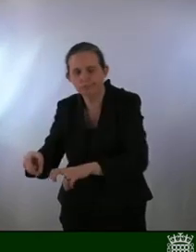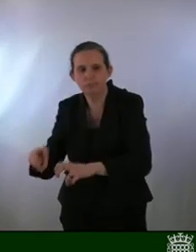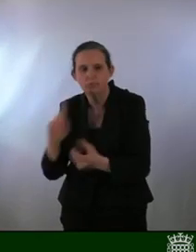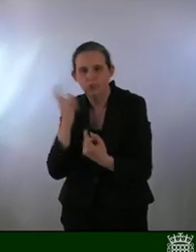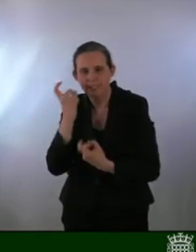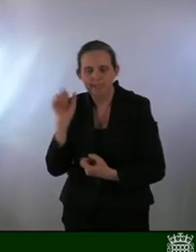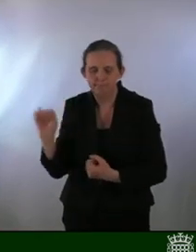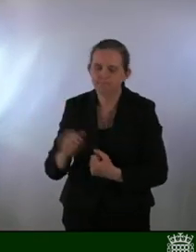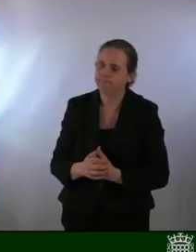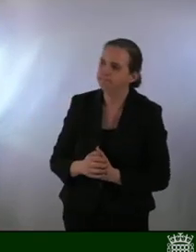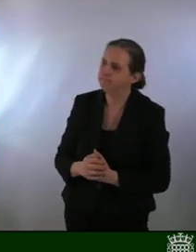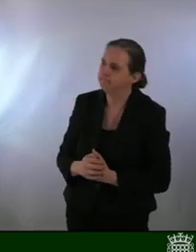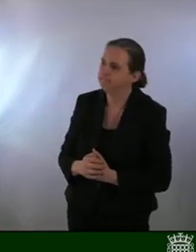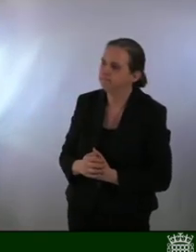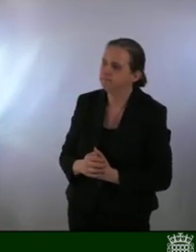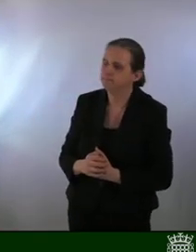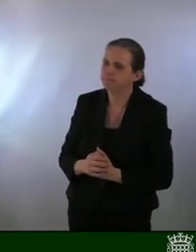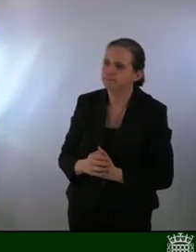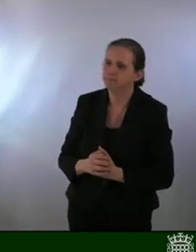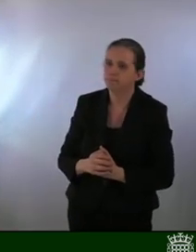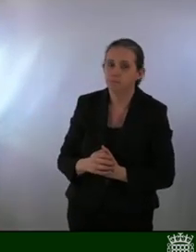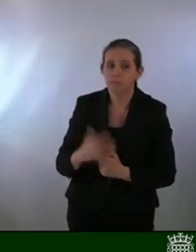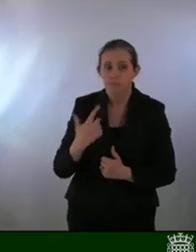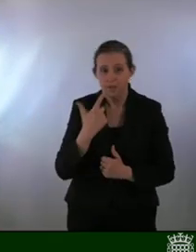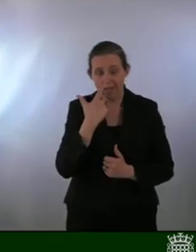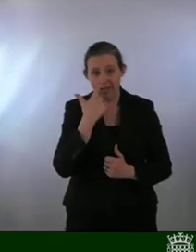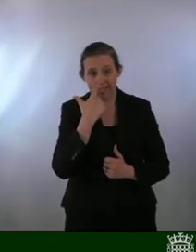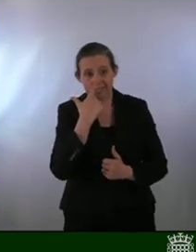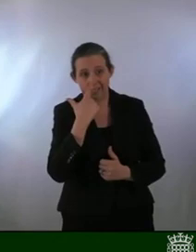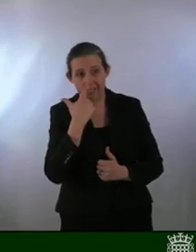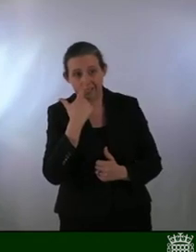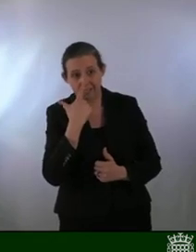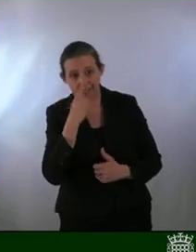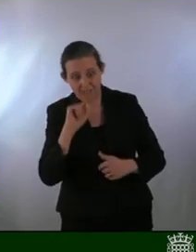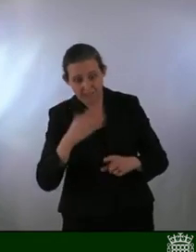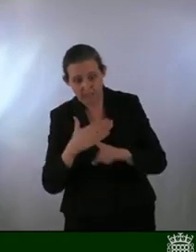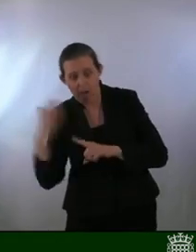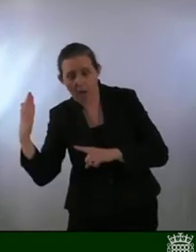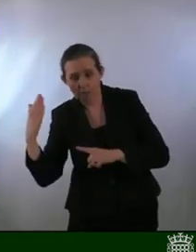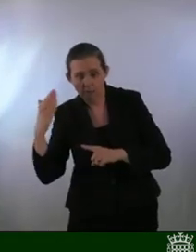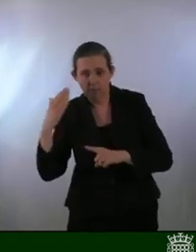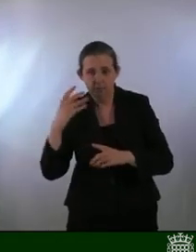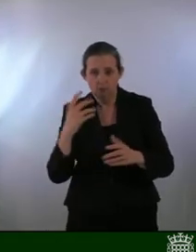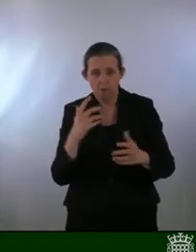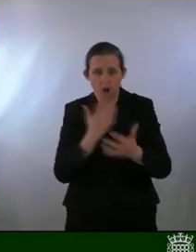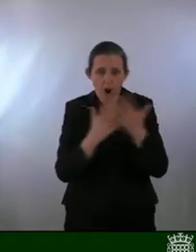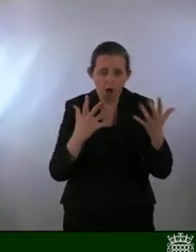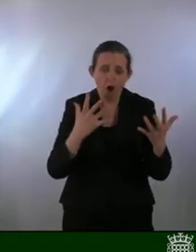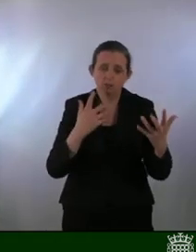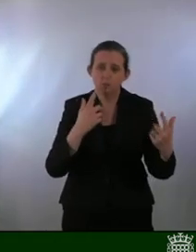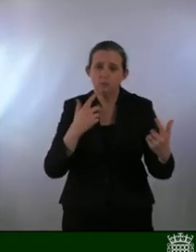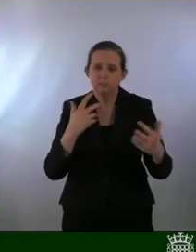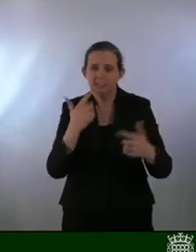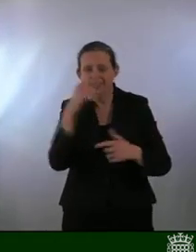Speaker, 70% of people over the age of 70 are living with hearing loss, so it's welcome that most public health messaging on TV is